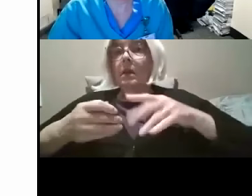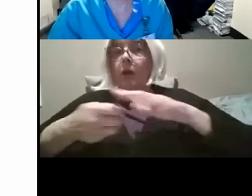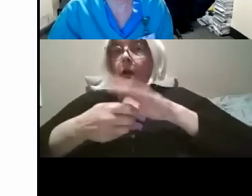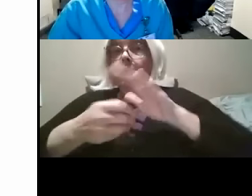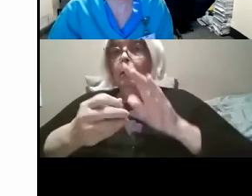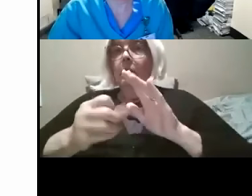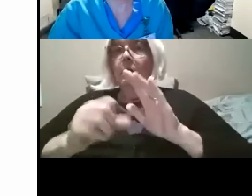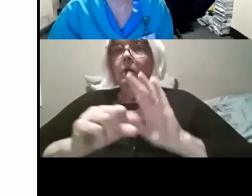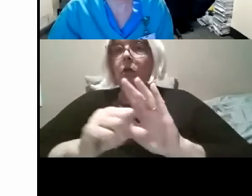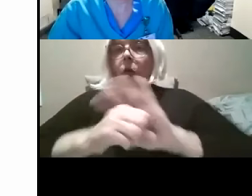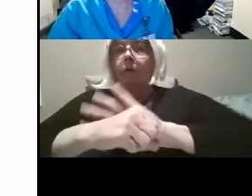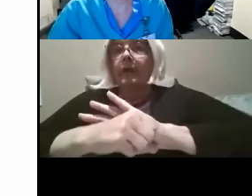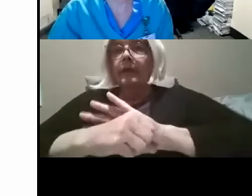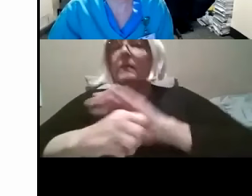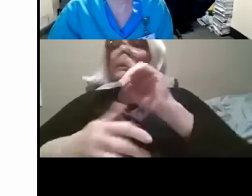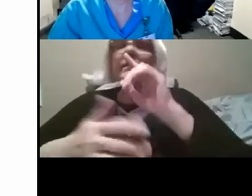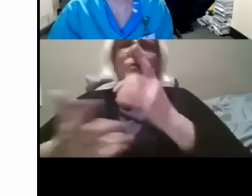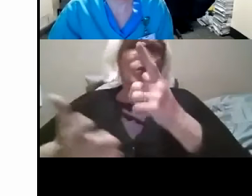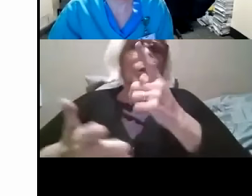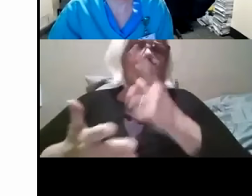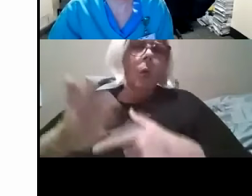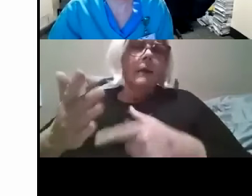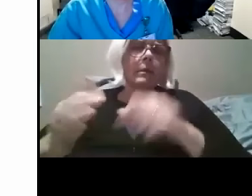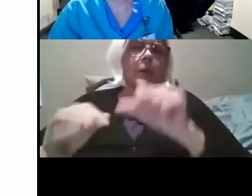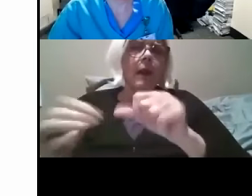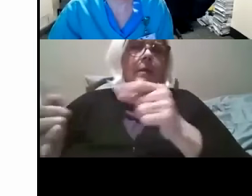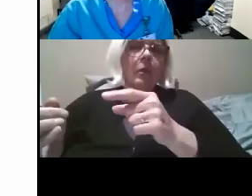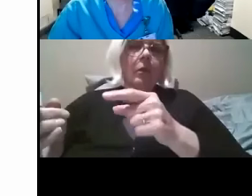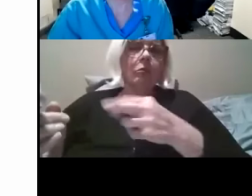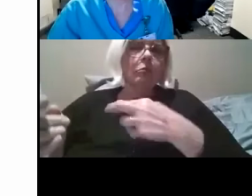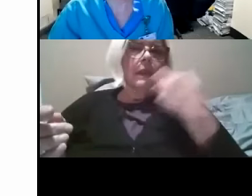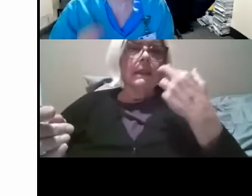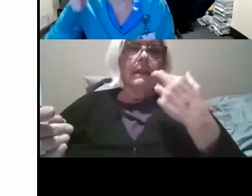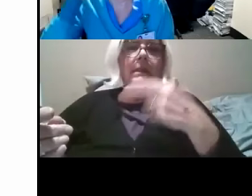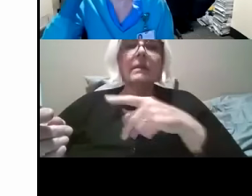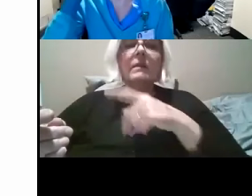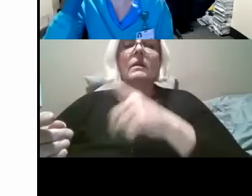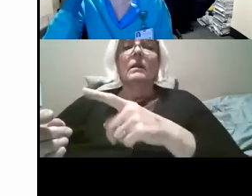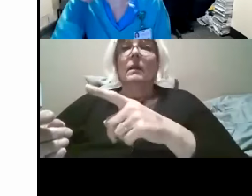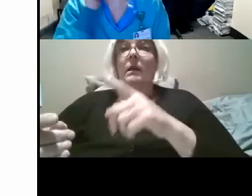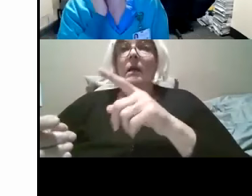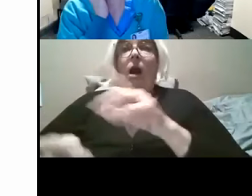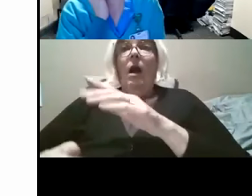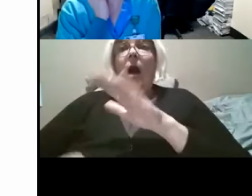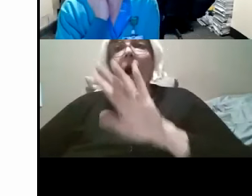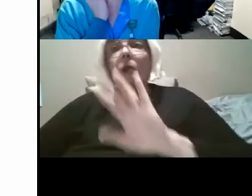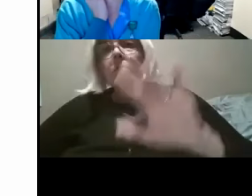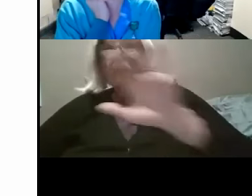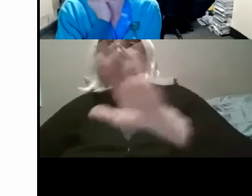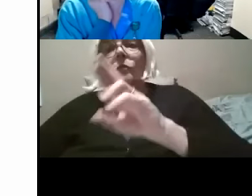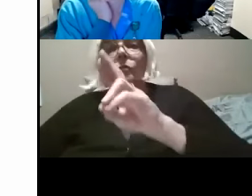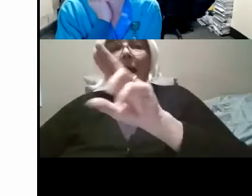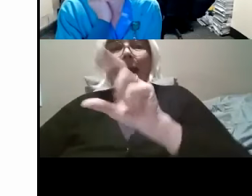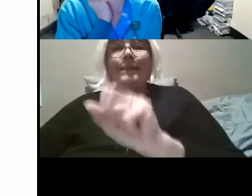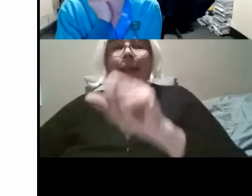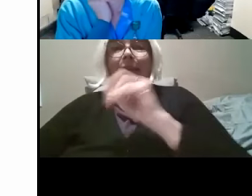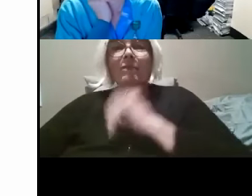So nationally, there's been more than 8,000 hospitalizations to date for 5 to 11-year-olds from